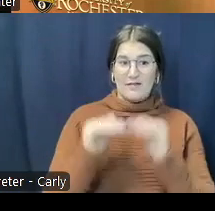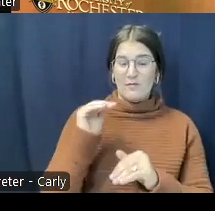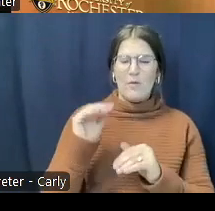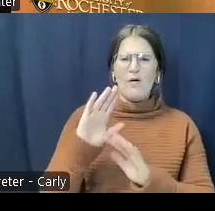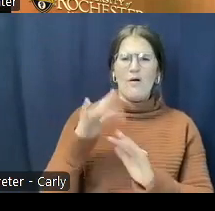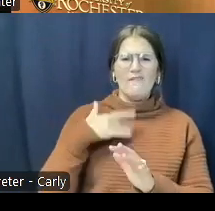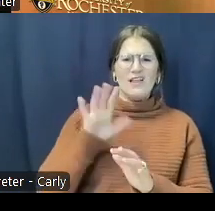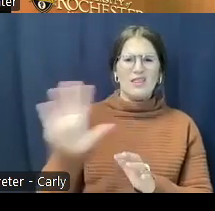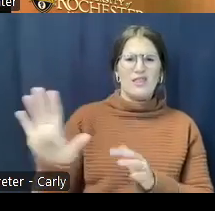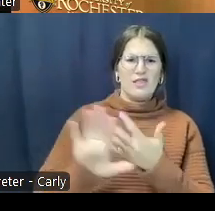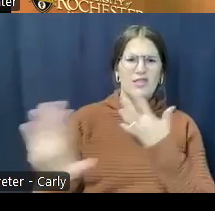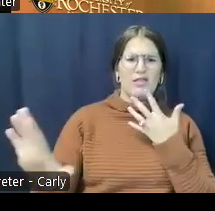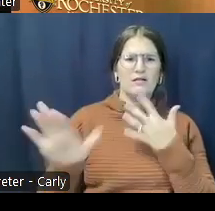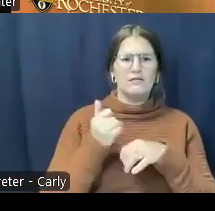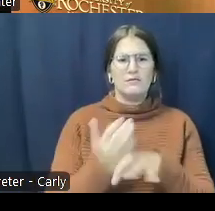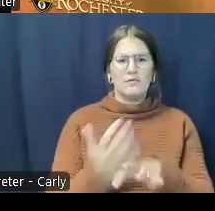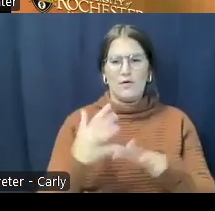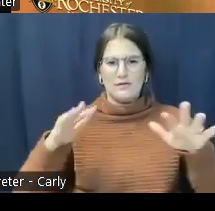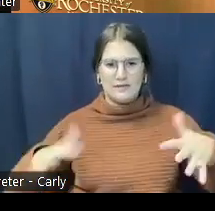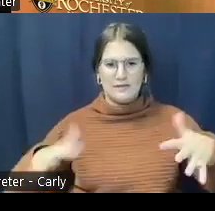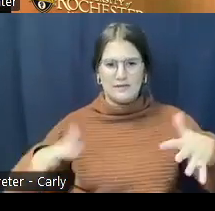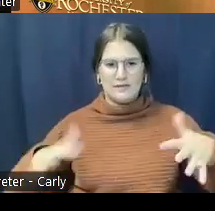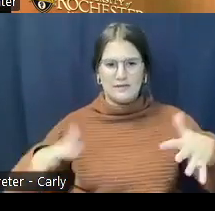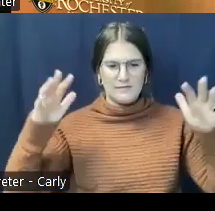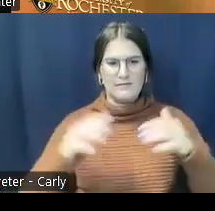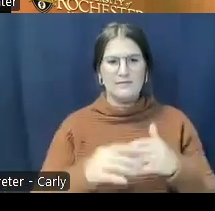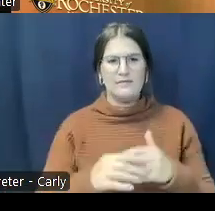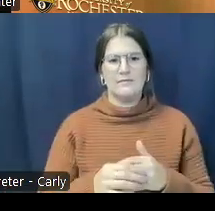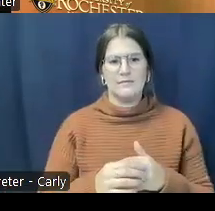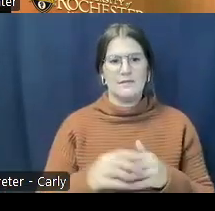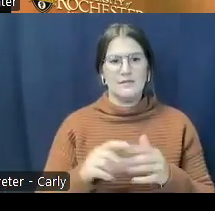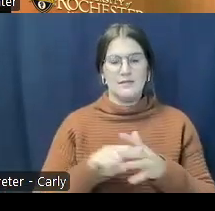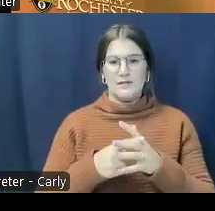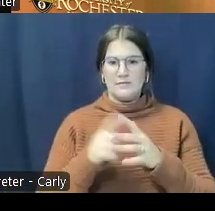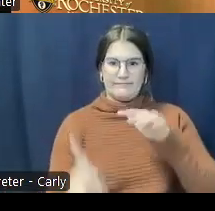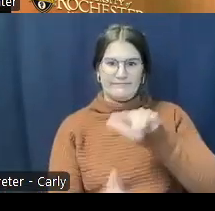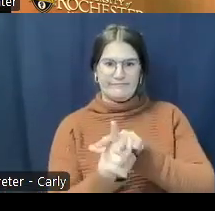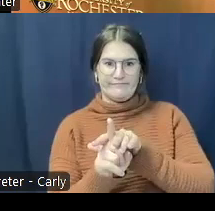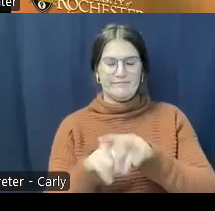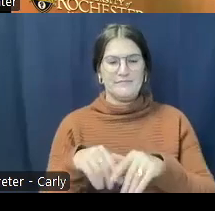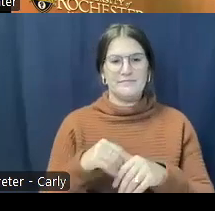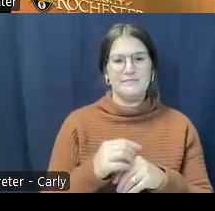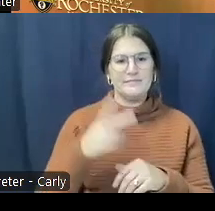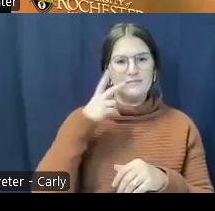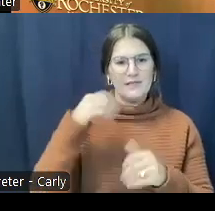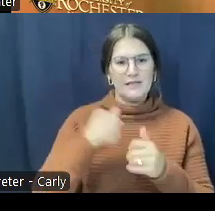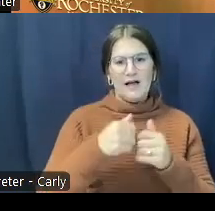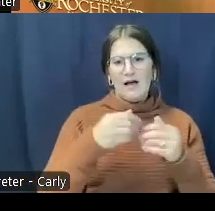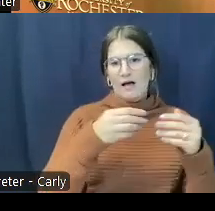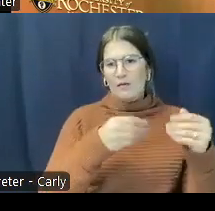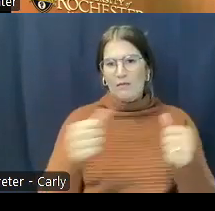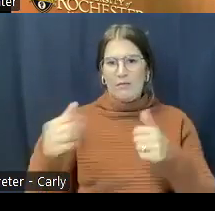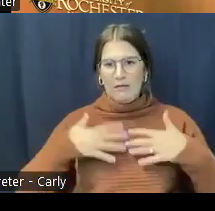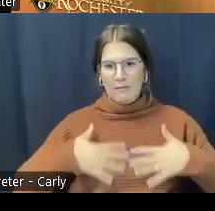feelings can cause considerable anxiety as they begin to emerge. So let's see how that flows in the